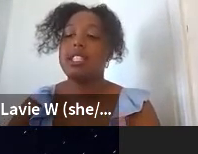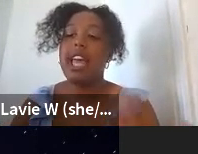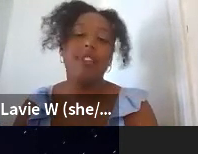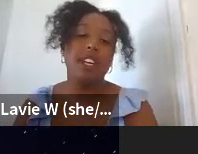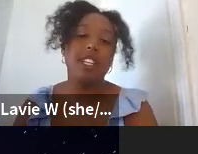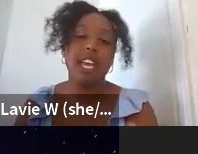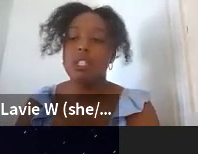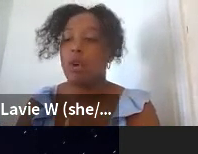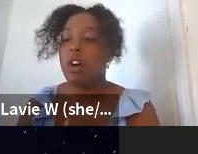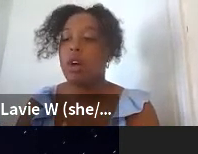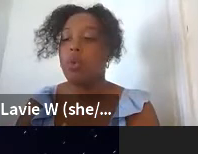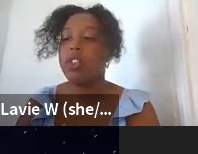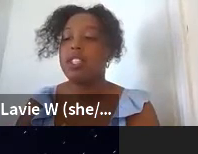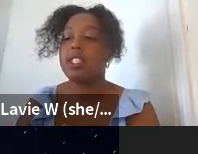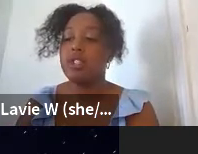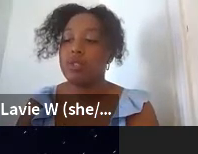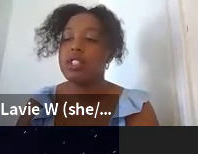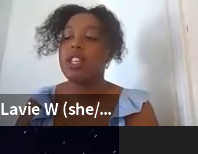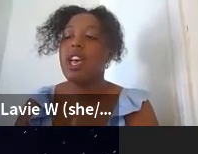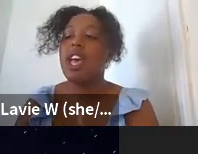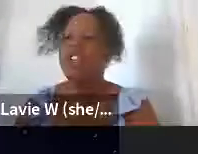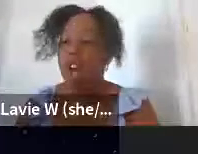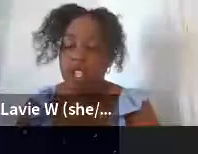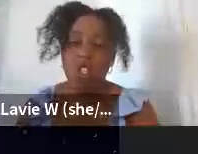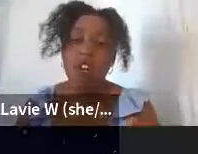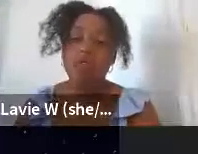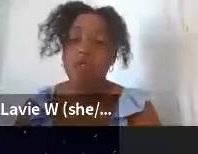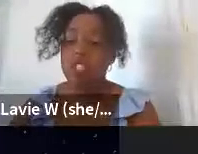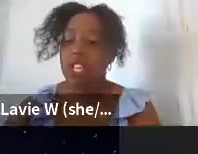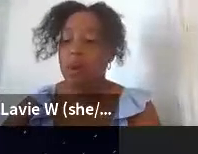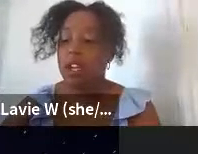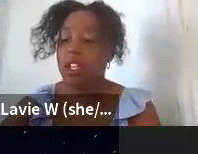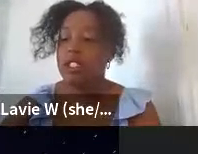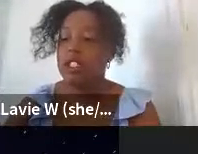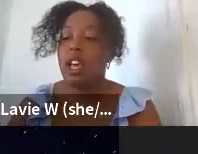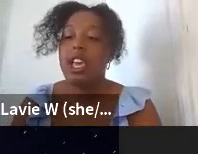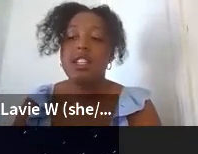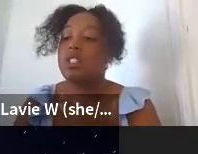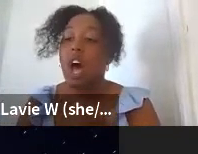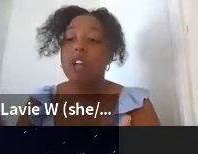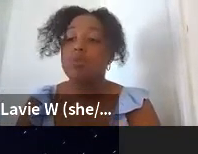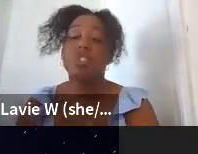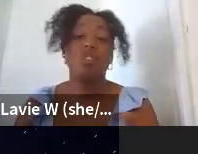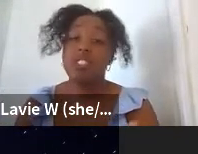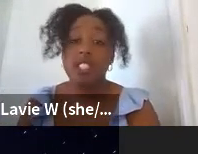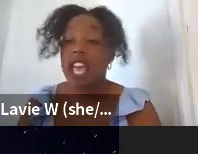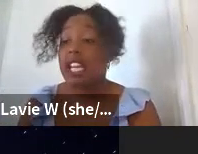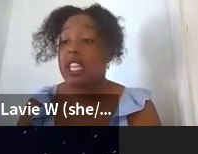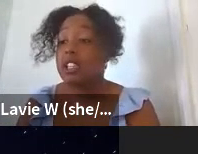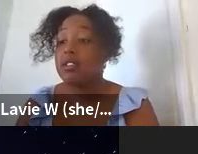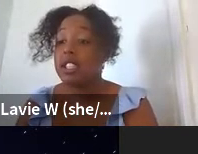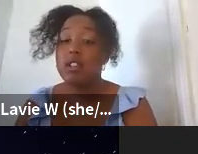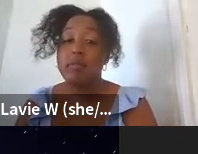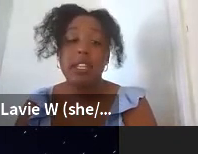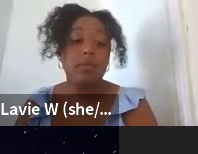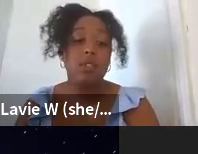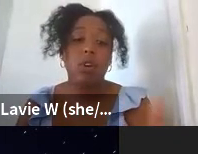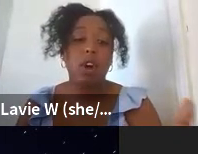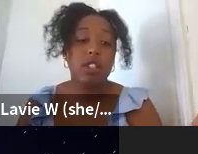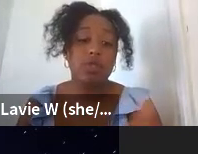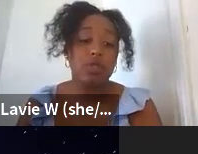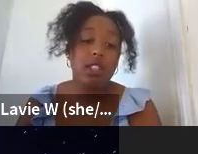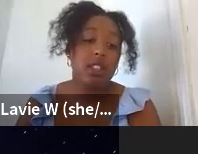the African diaspora with its histories and knowledge of racialized bodies. It is not restricted to any single